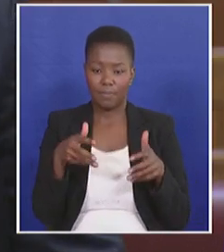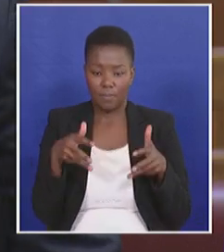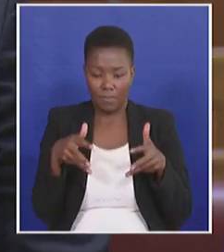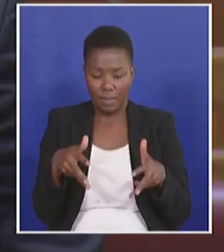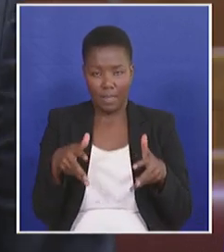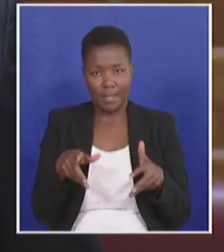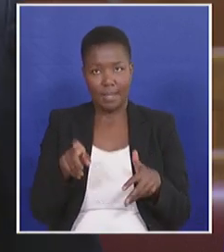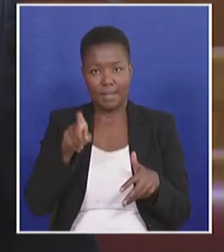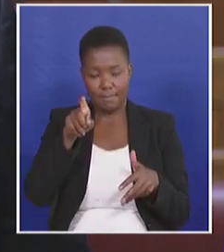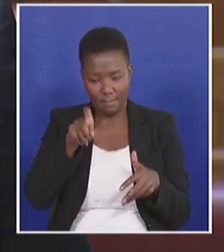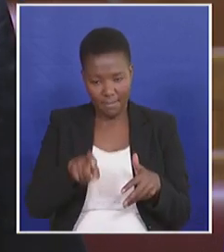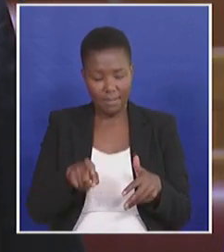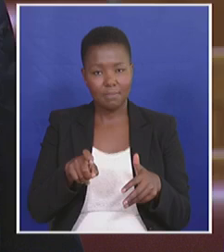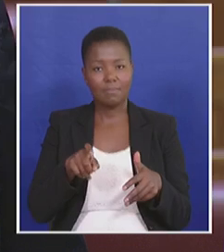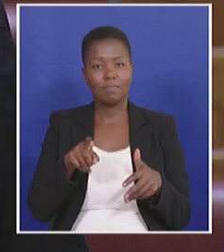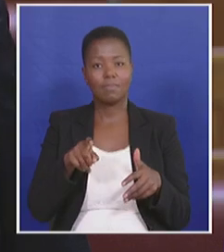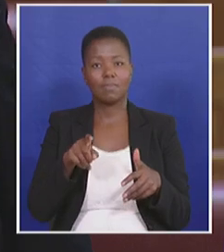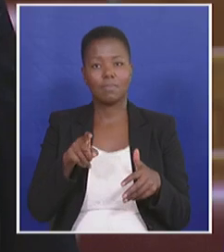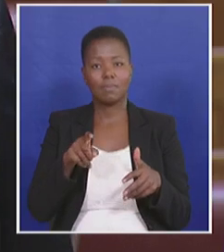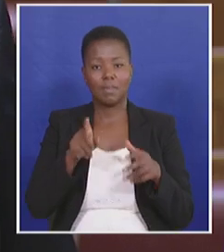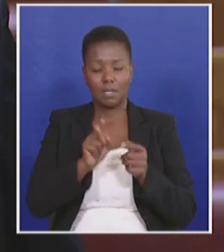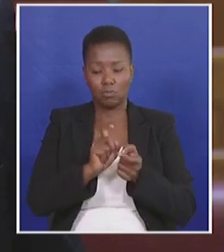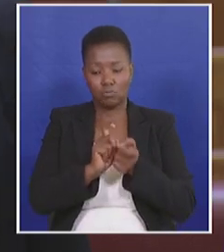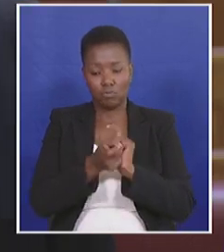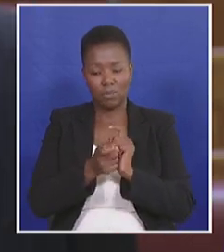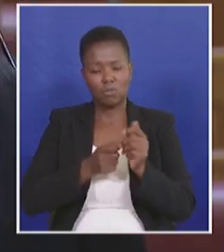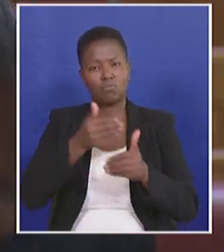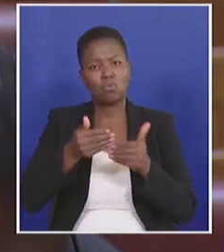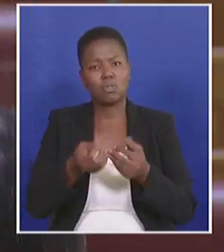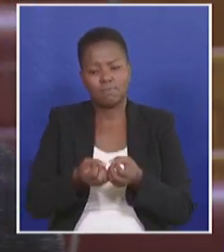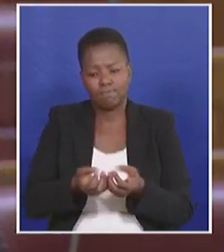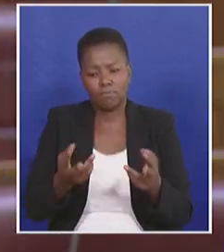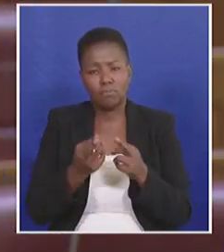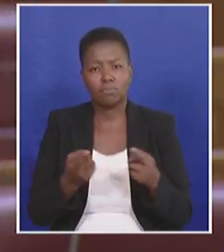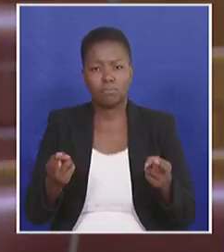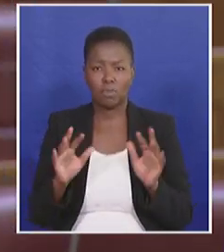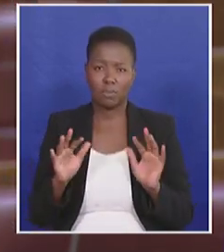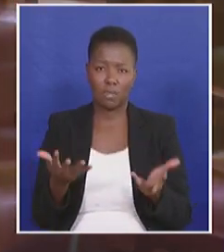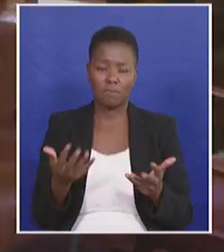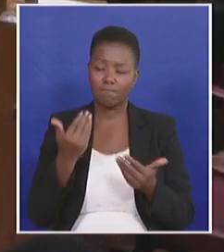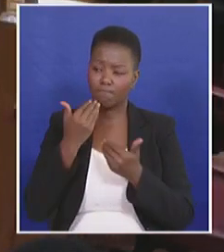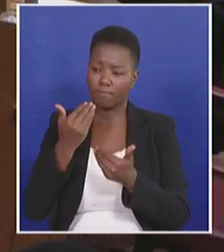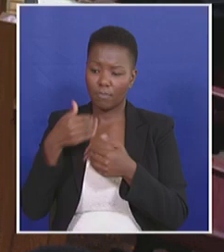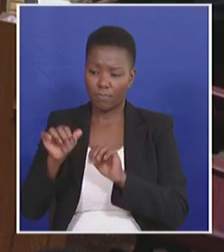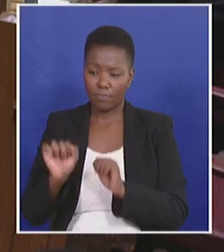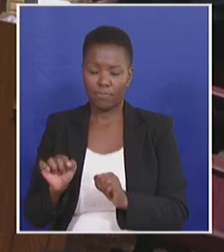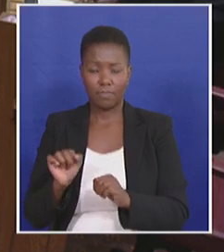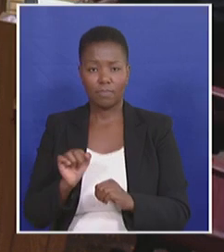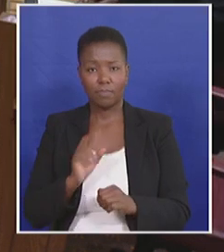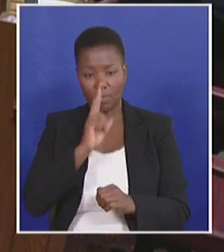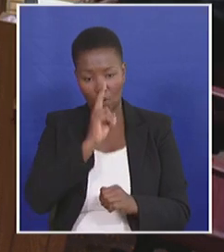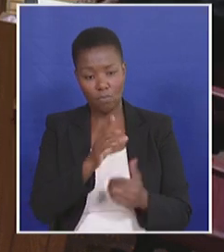to review the resource allocation guide. Thank you very much, Chair. The Honorable Terabin.